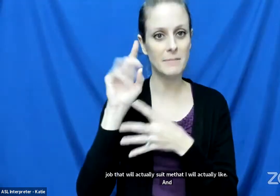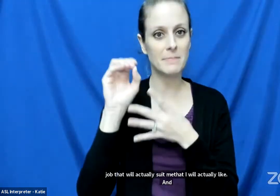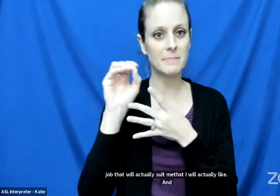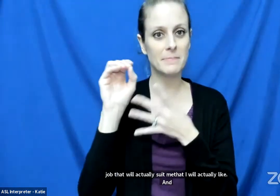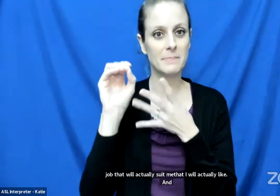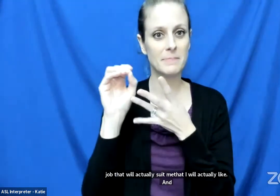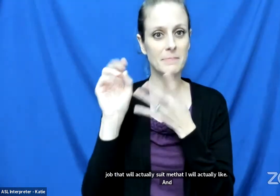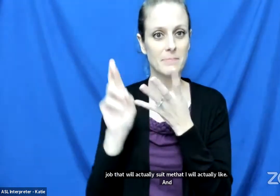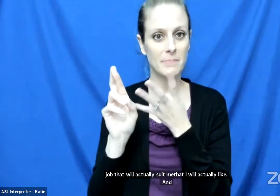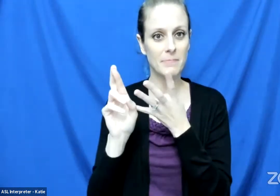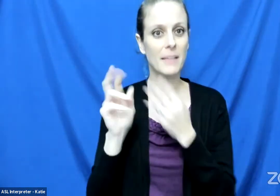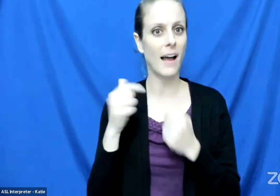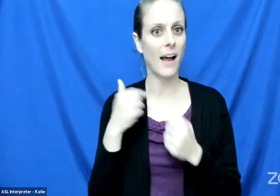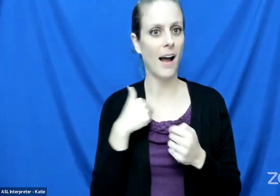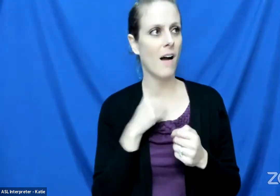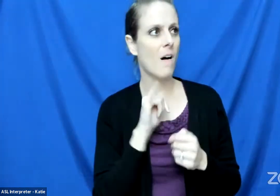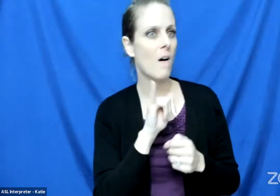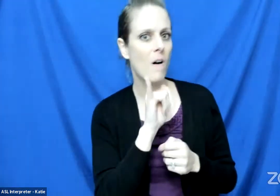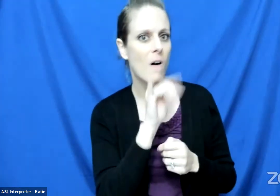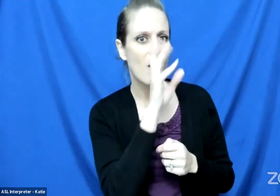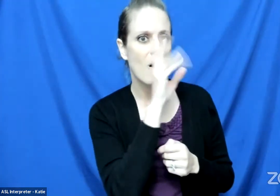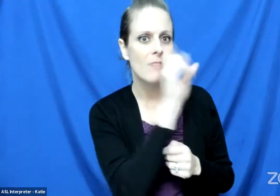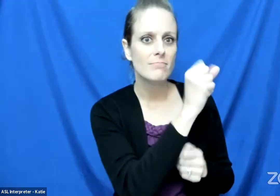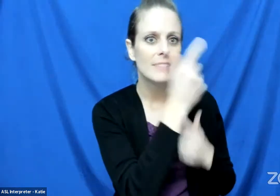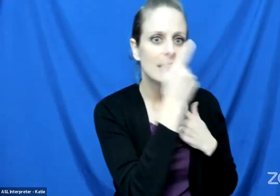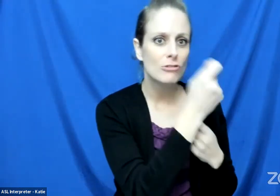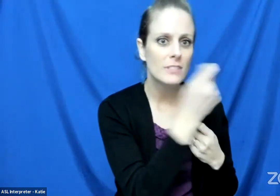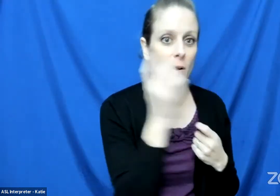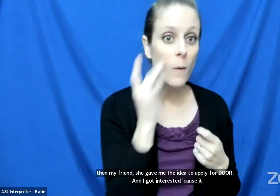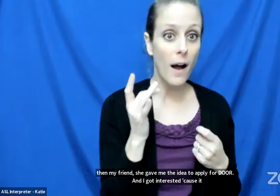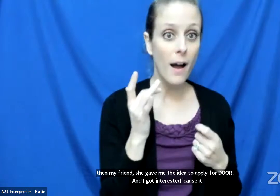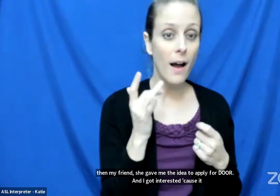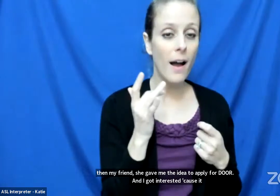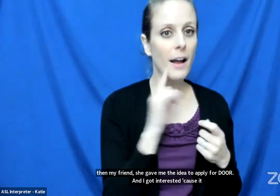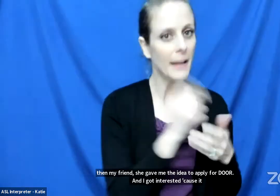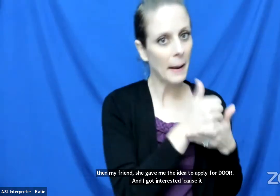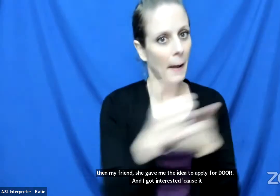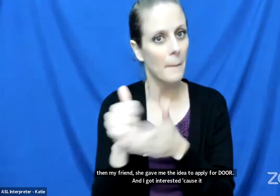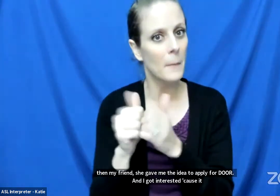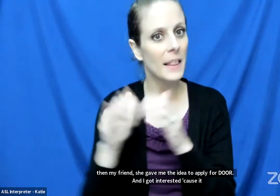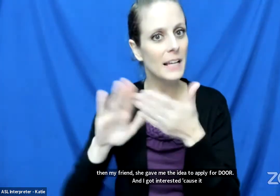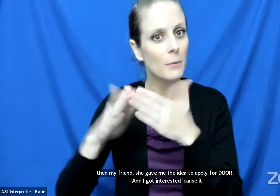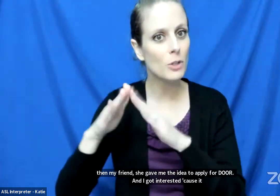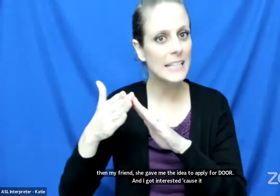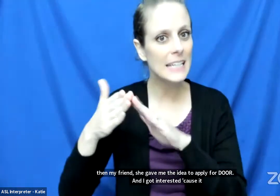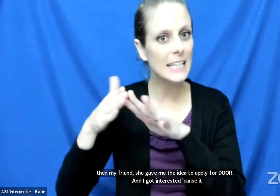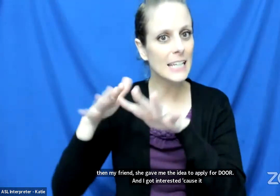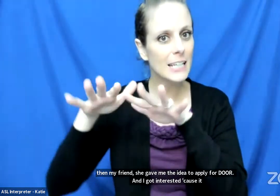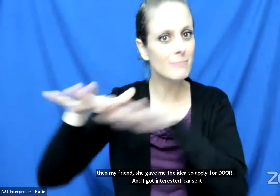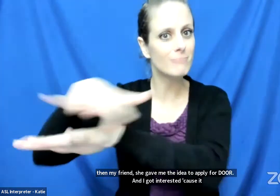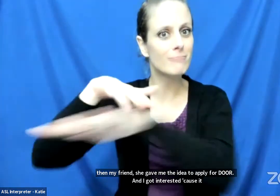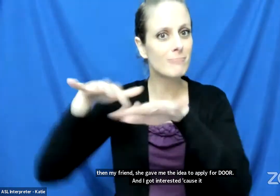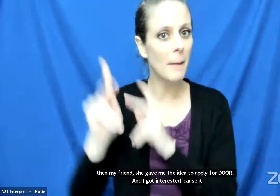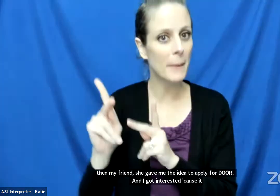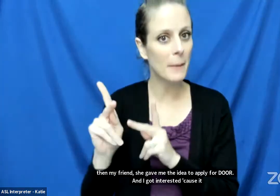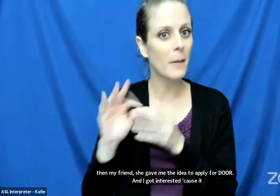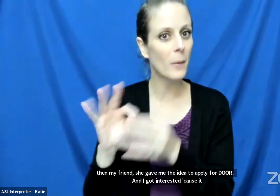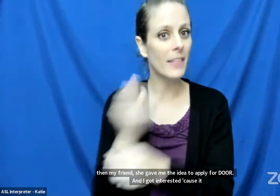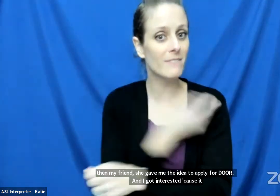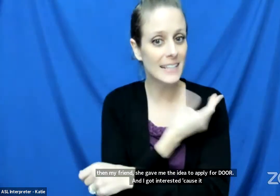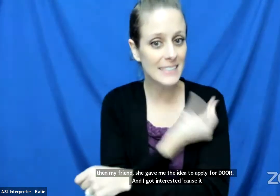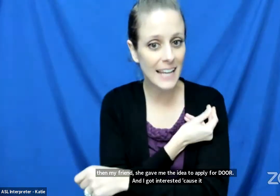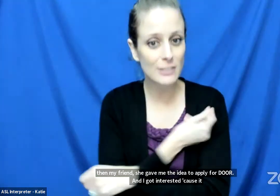interested because it informed that we would help out with the community and people with vaccination